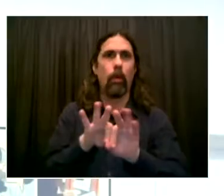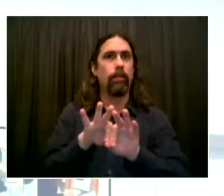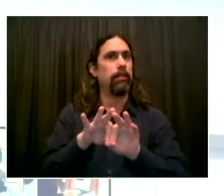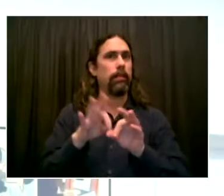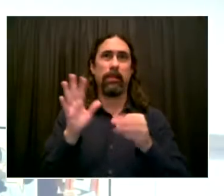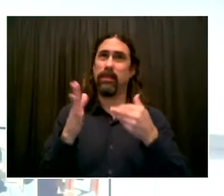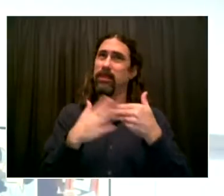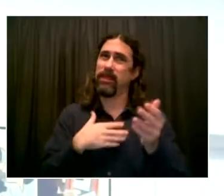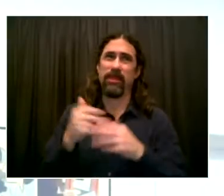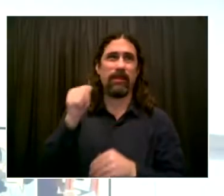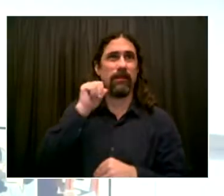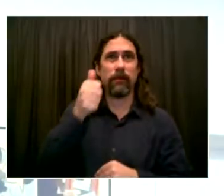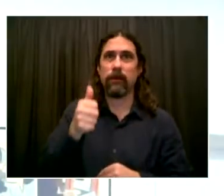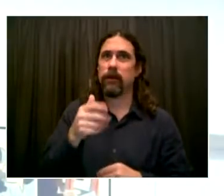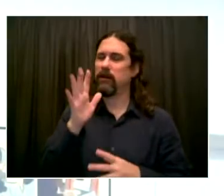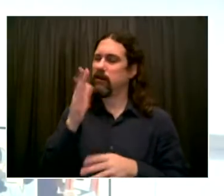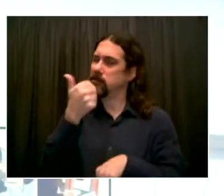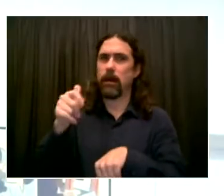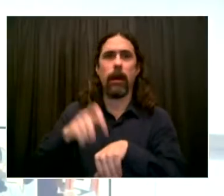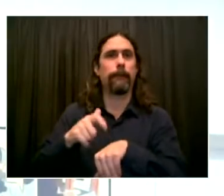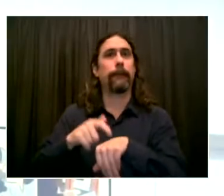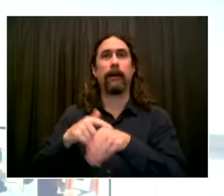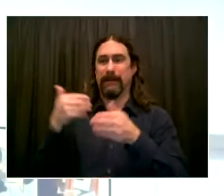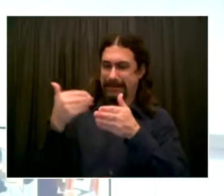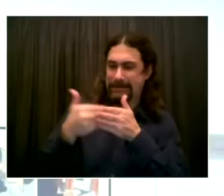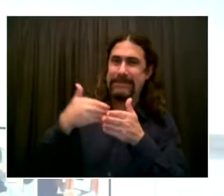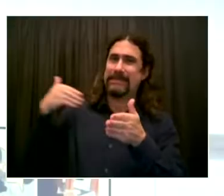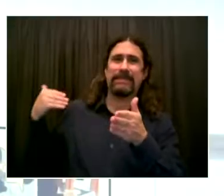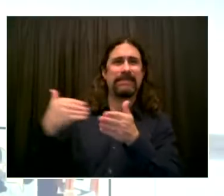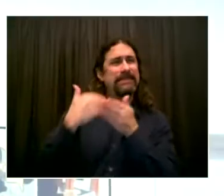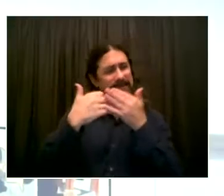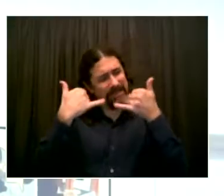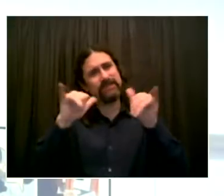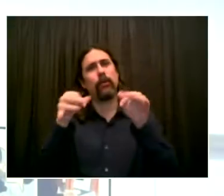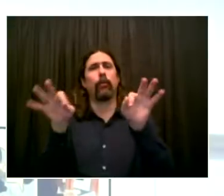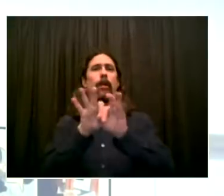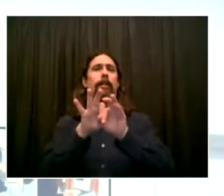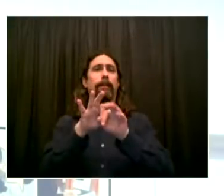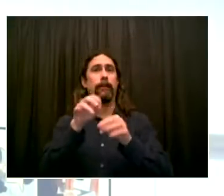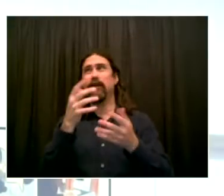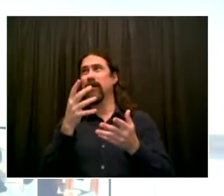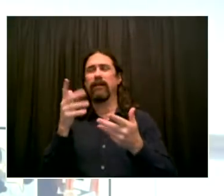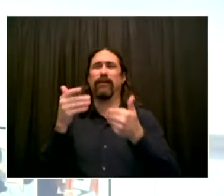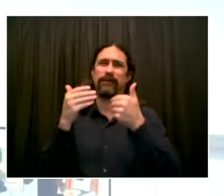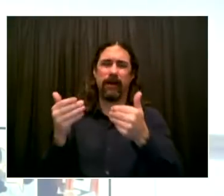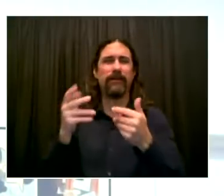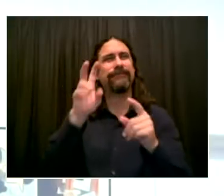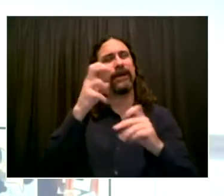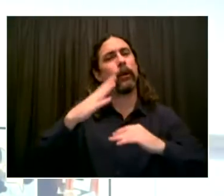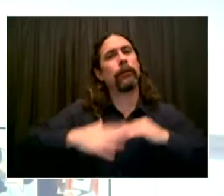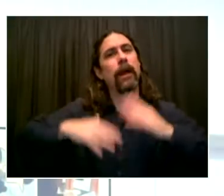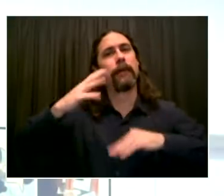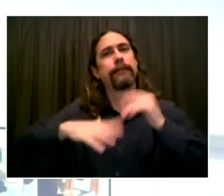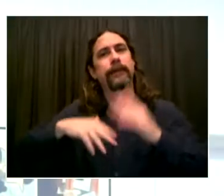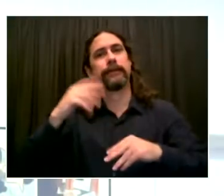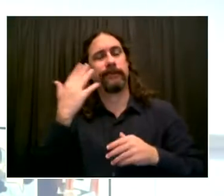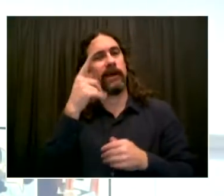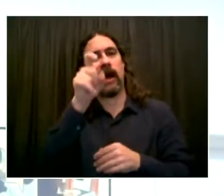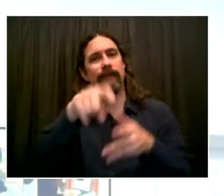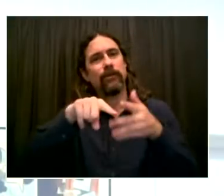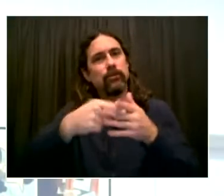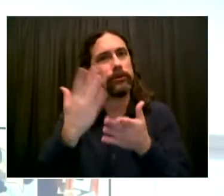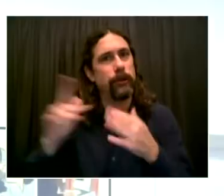though it is gradual. I recommend everyone 18 and older get a booster when it's time for one, and our team is ready to serve